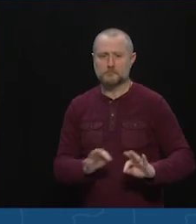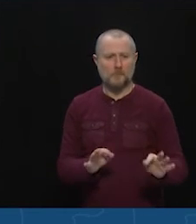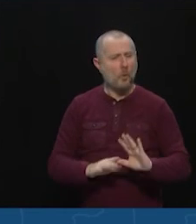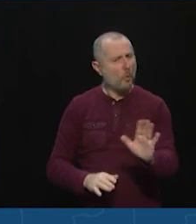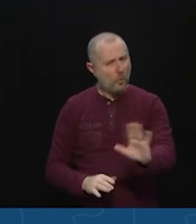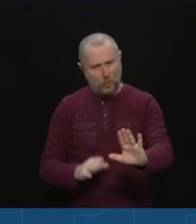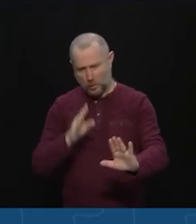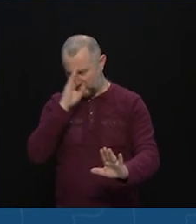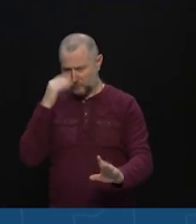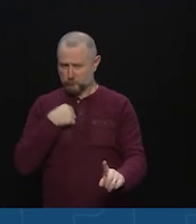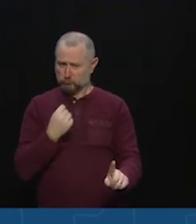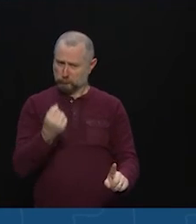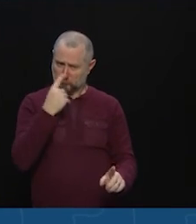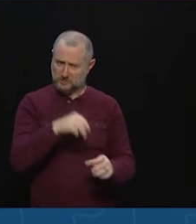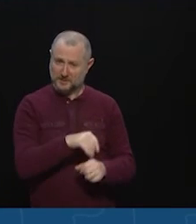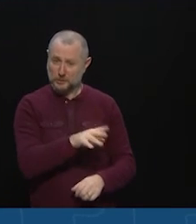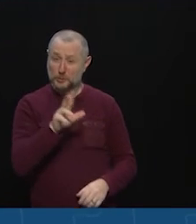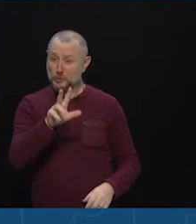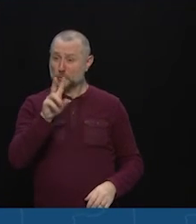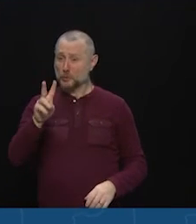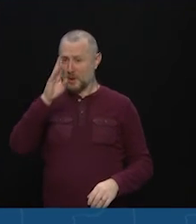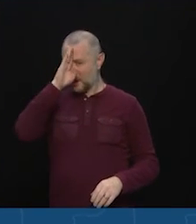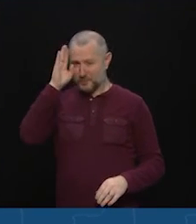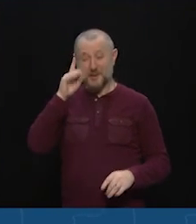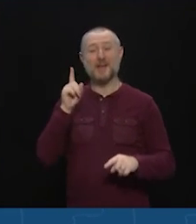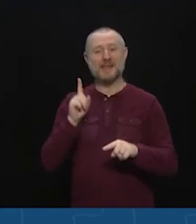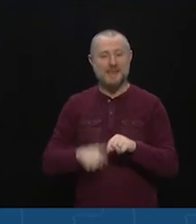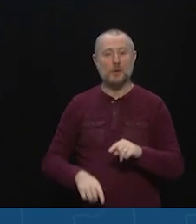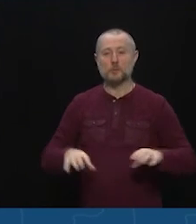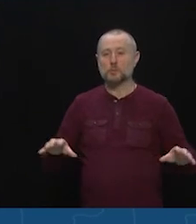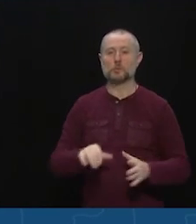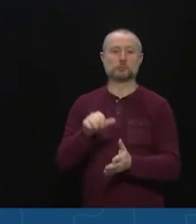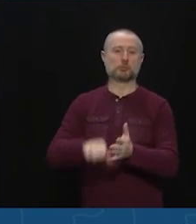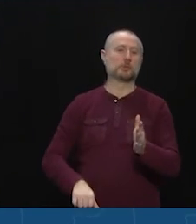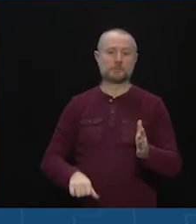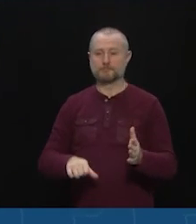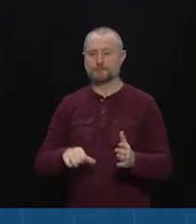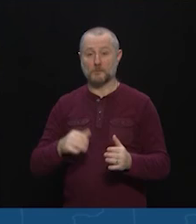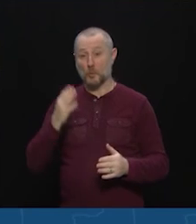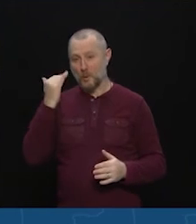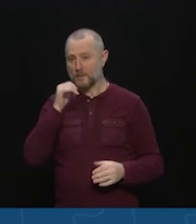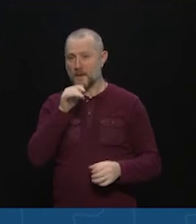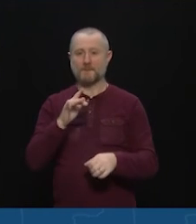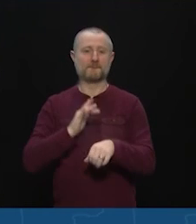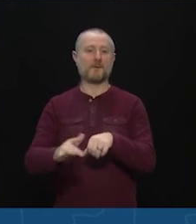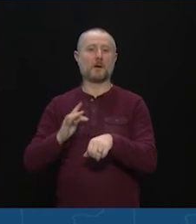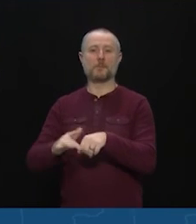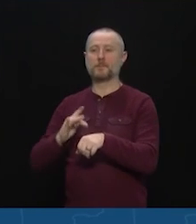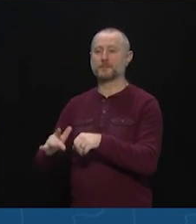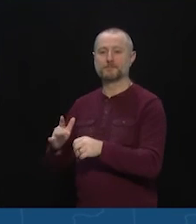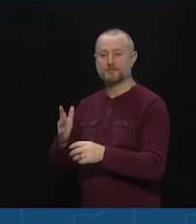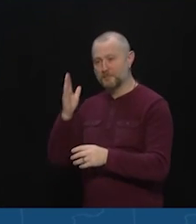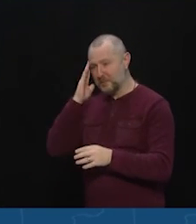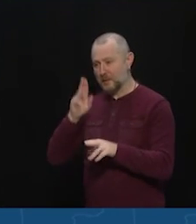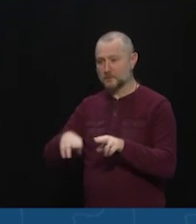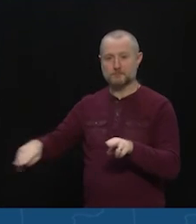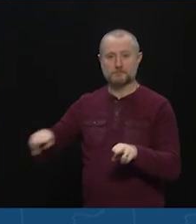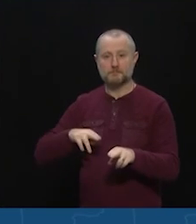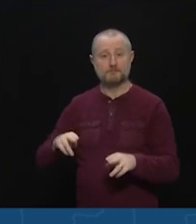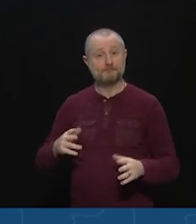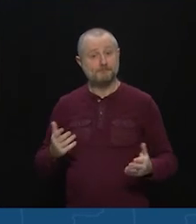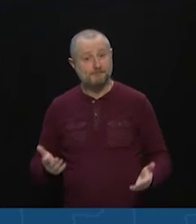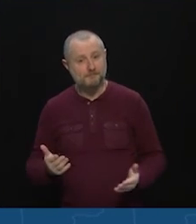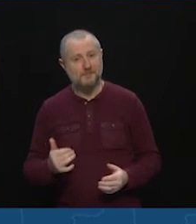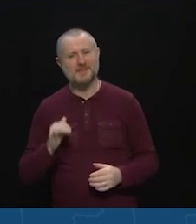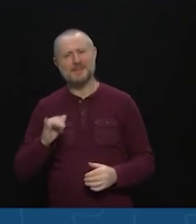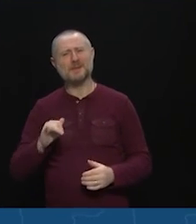do elective surgeries because they don't have capacity, but you can't argue with the numbers. I mean, that decline in people being hospitalized due to COVID